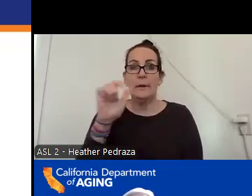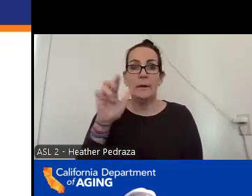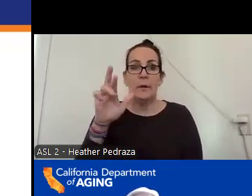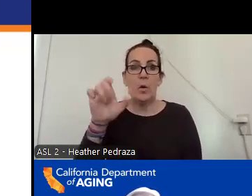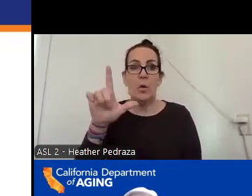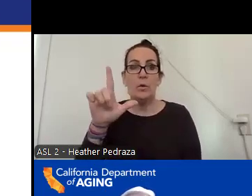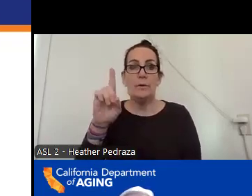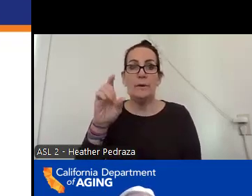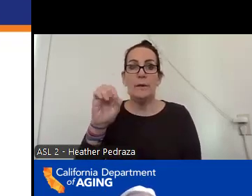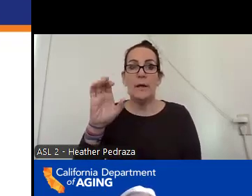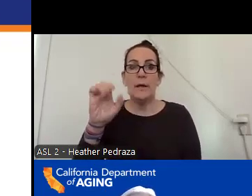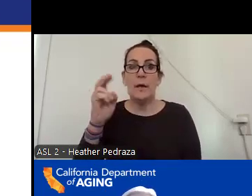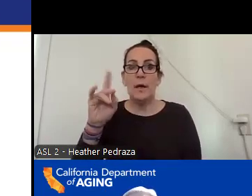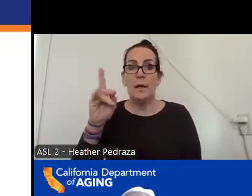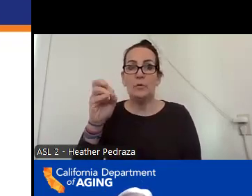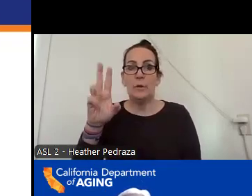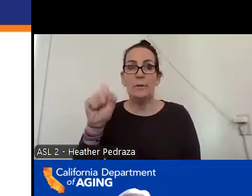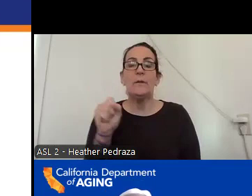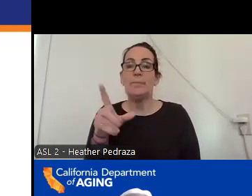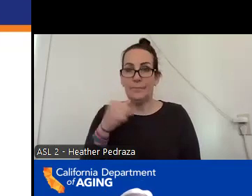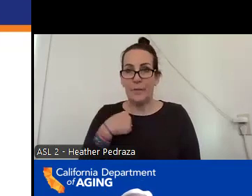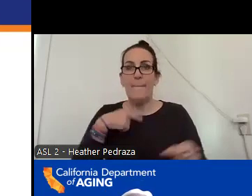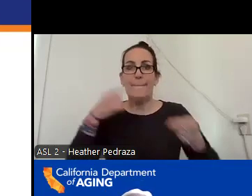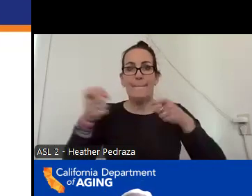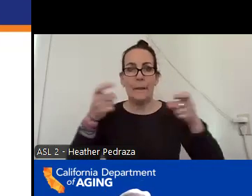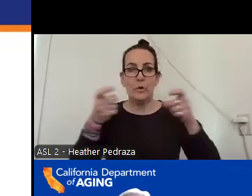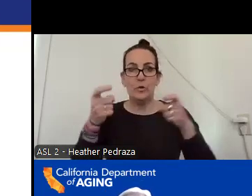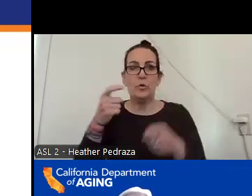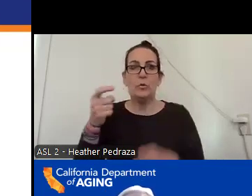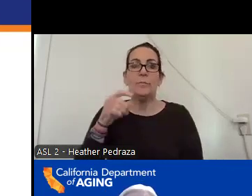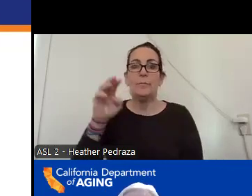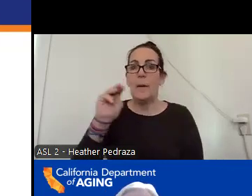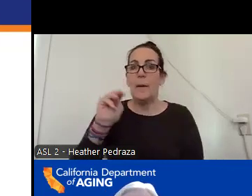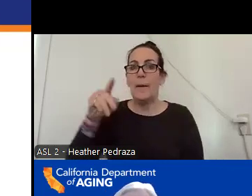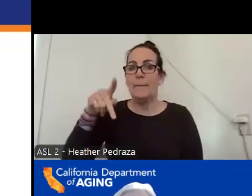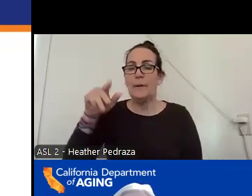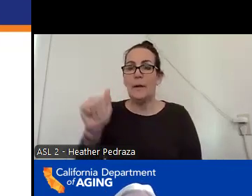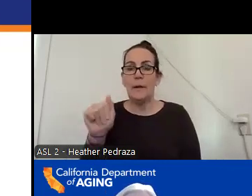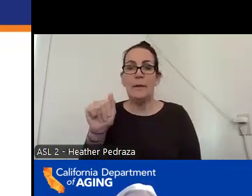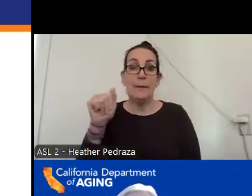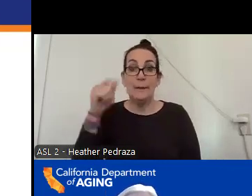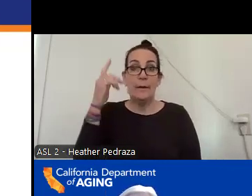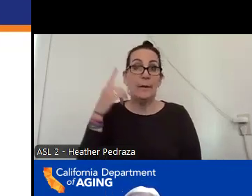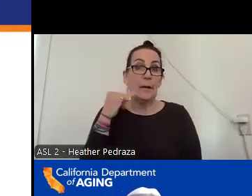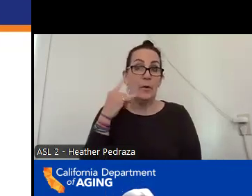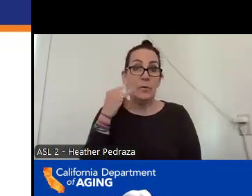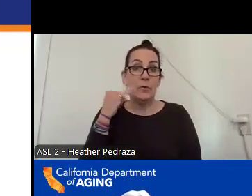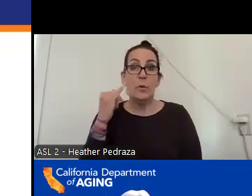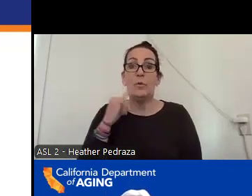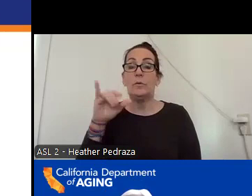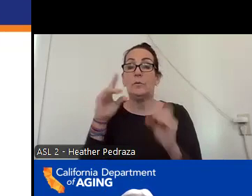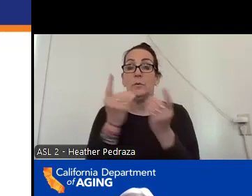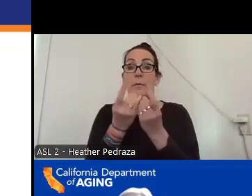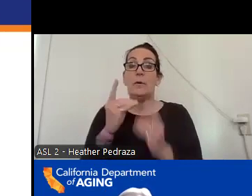stakeholder engagement for the Master Plan for Aging, or MPA, at the California Department of Aging, or CDA.